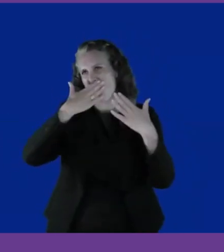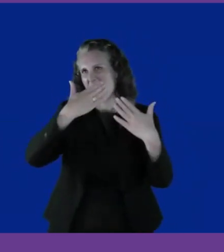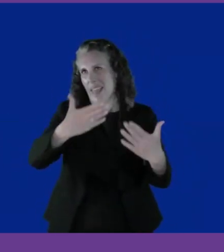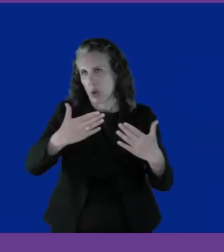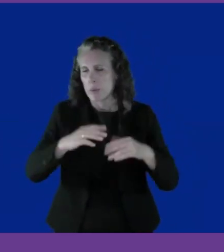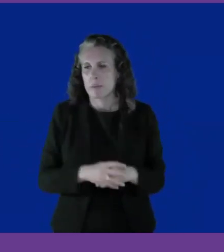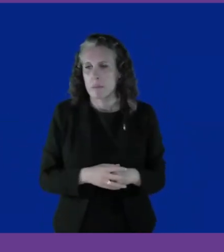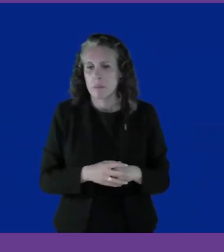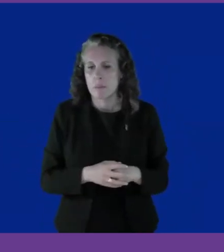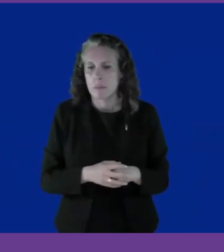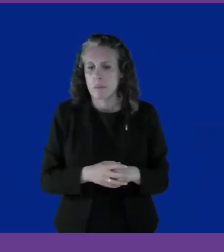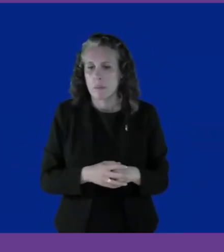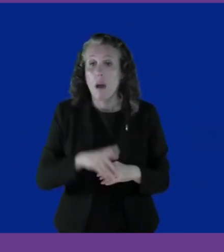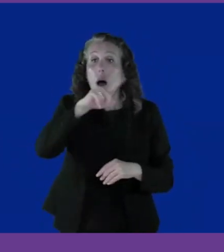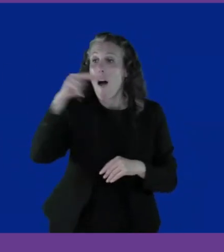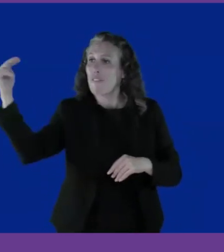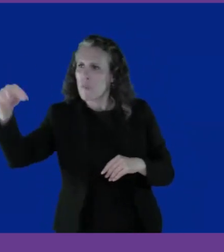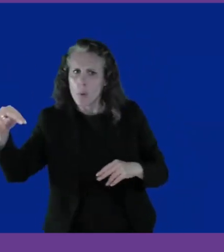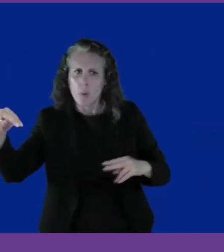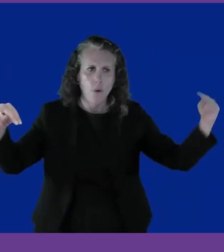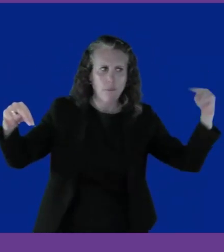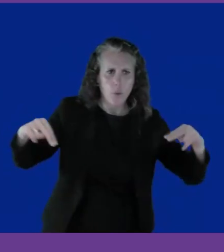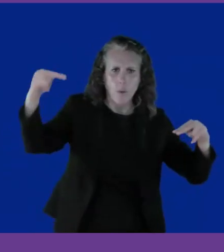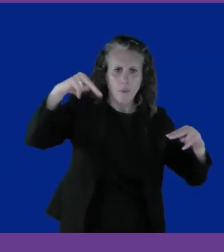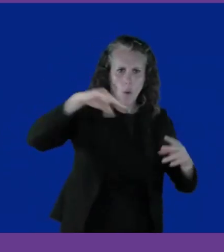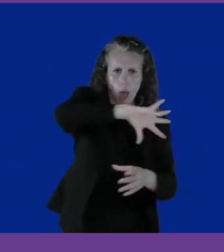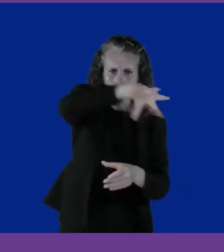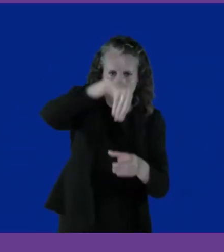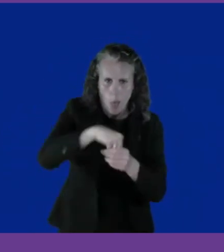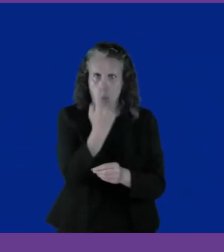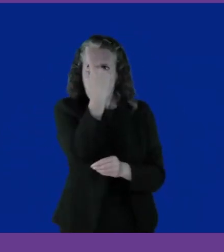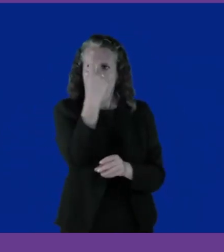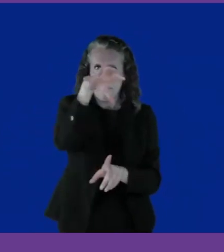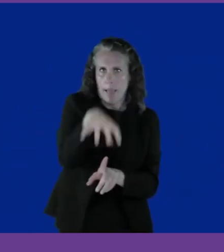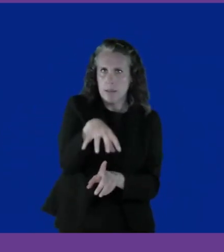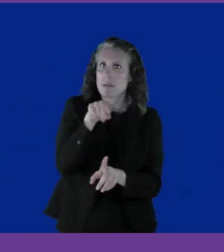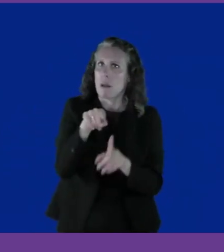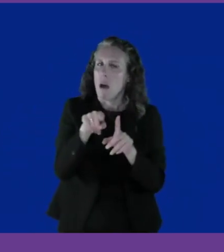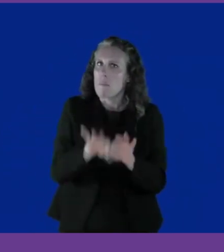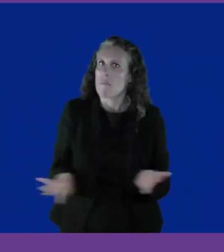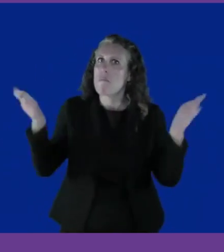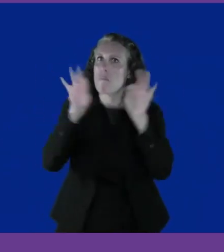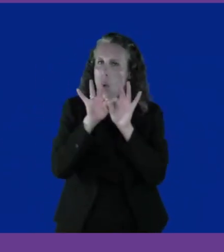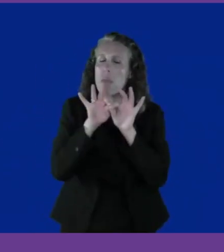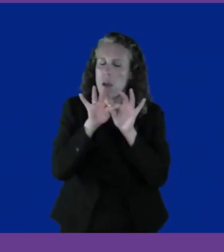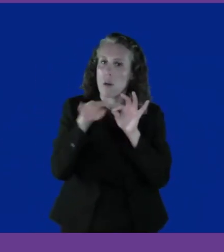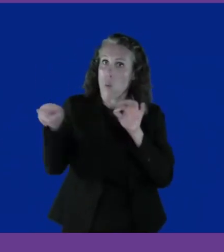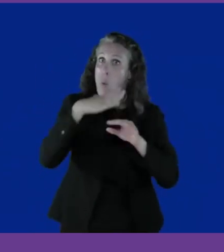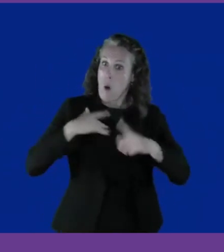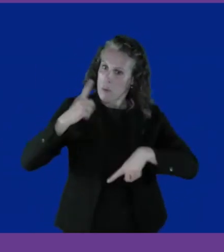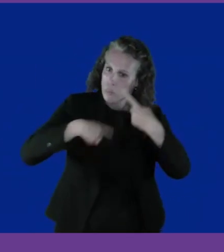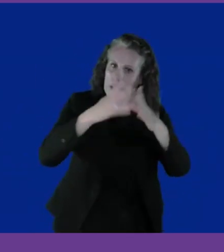dialogue coming from different perspectives, bringing them together in one program is essential in making progress.